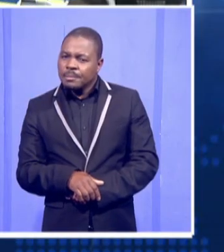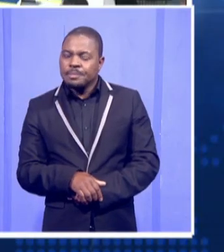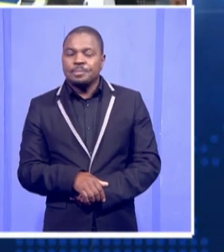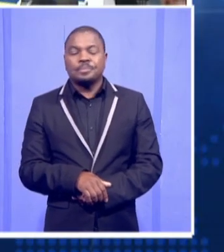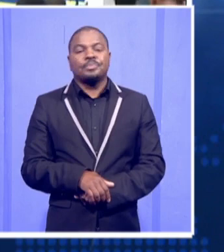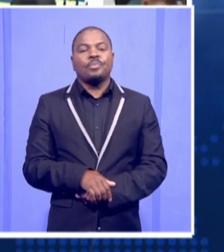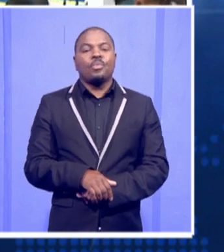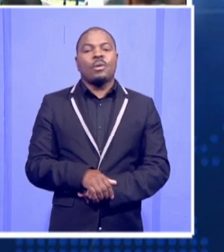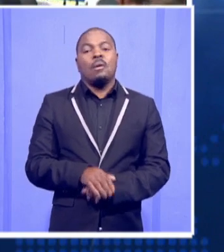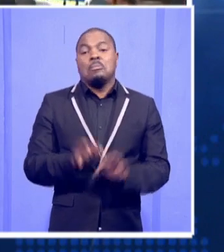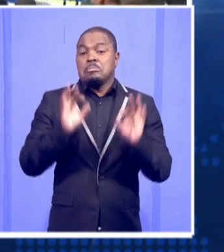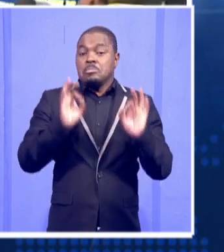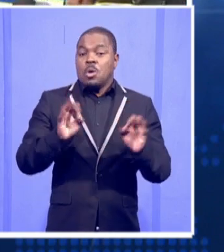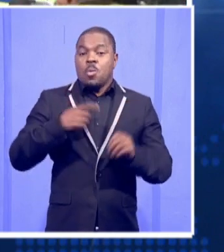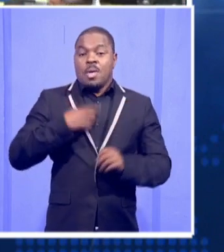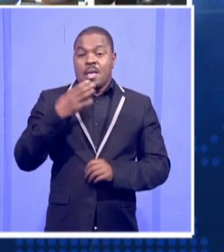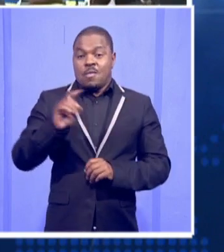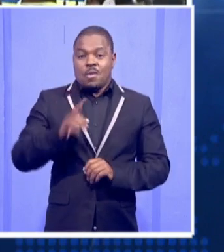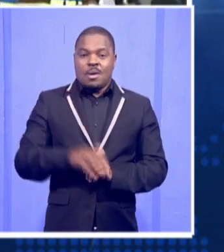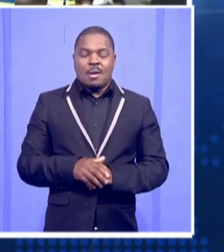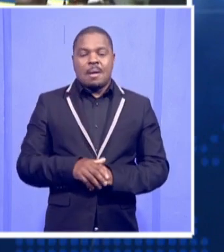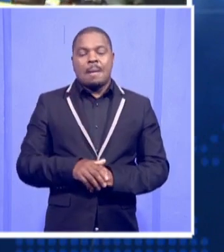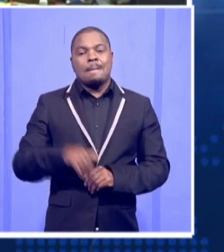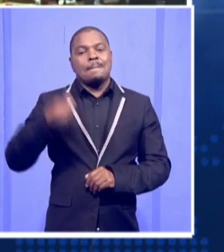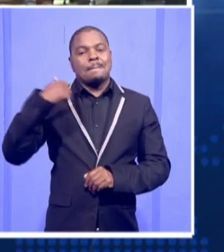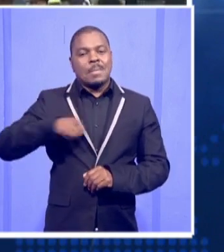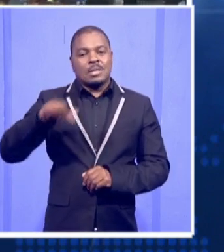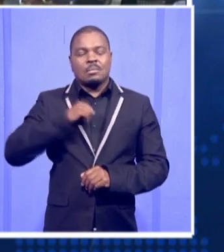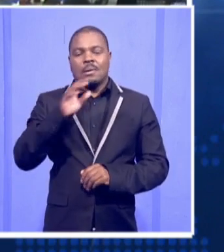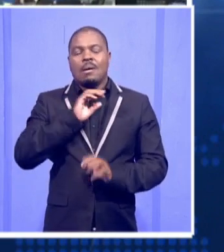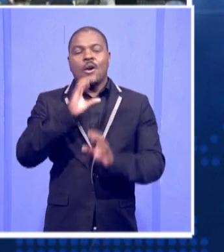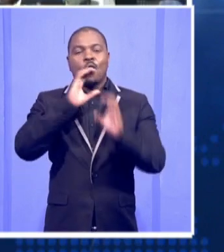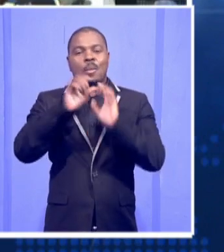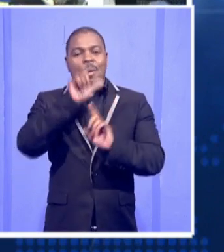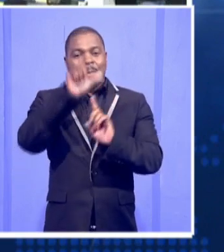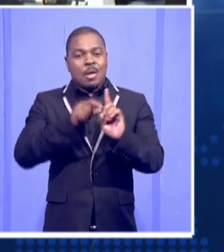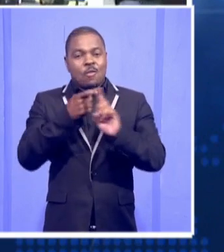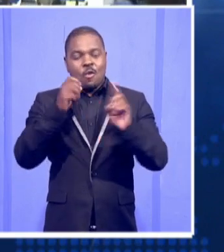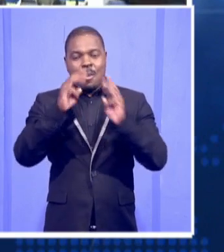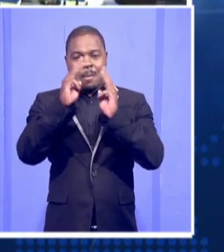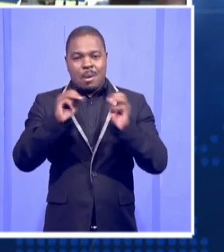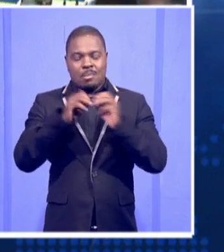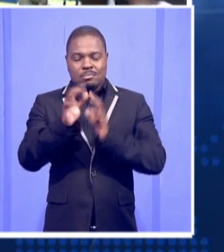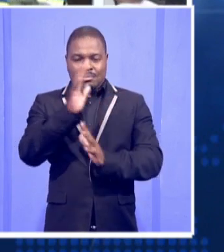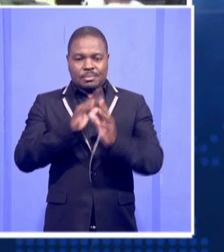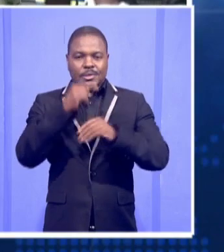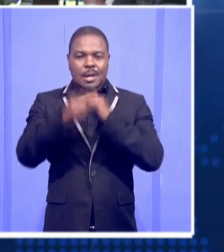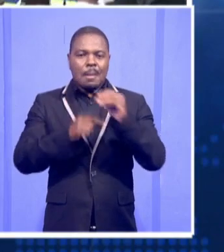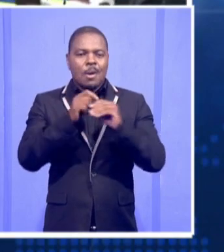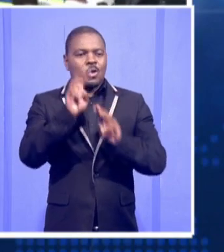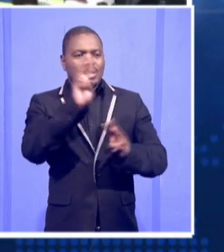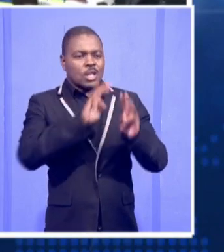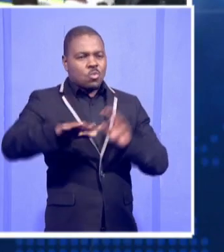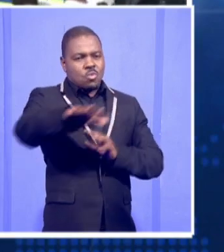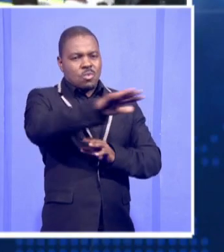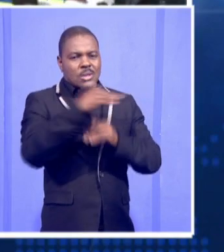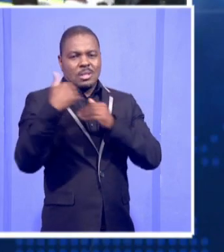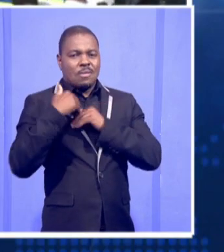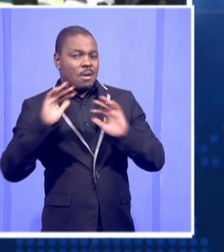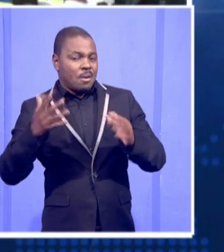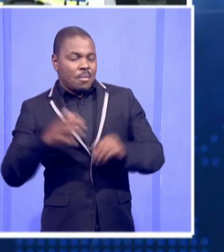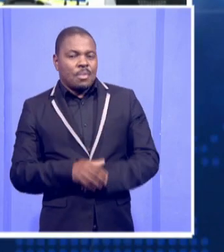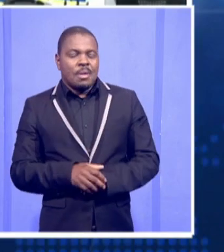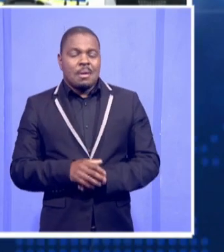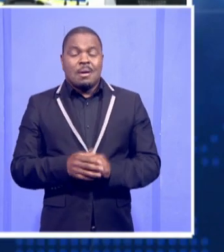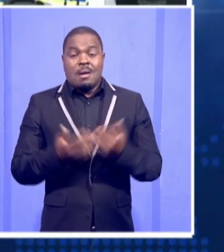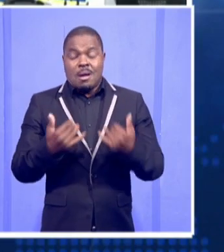We actually have the municipal spokesperson for Mangaung to tell us about the security. But what we've seen now, thousands of